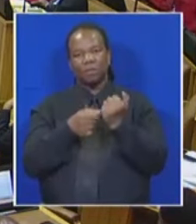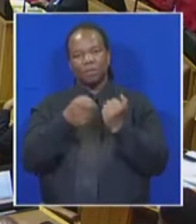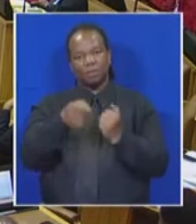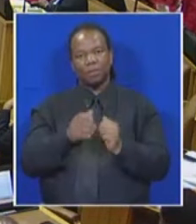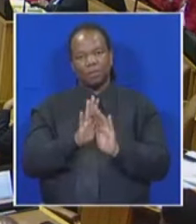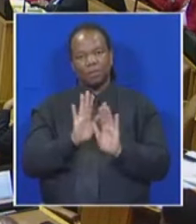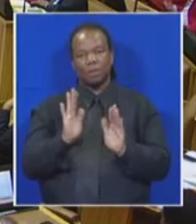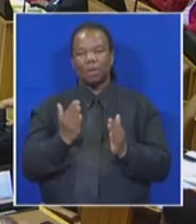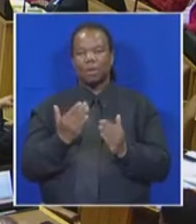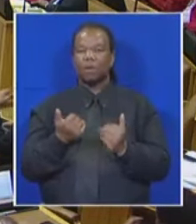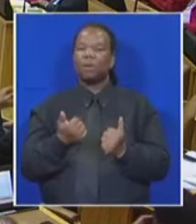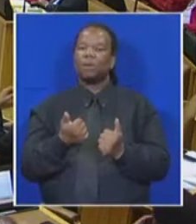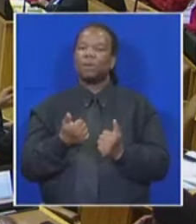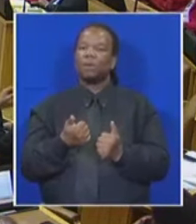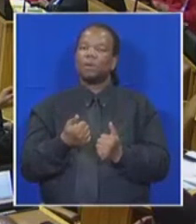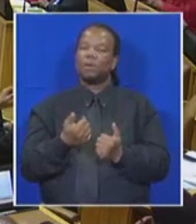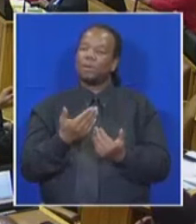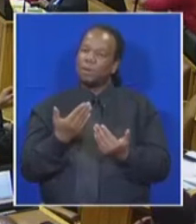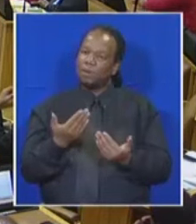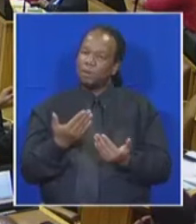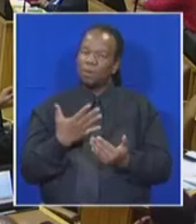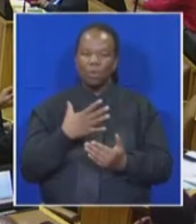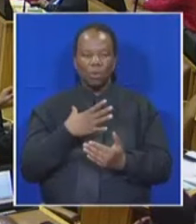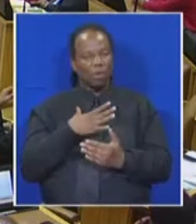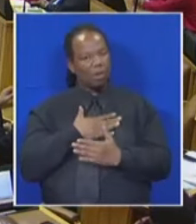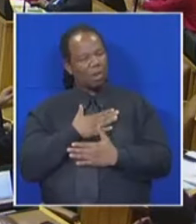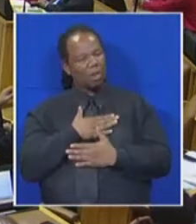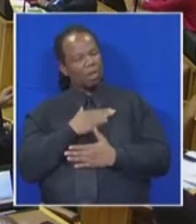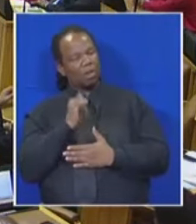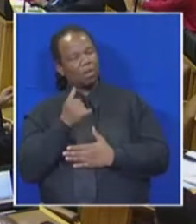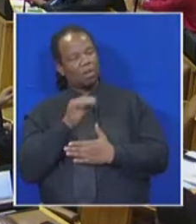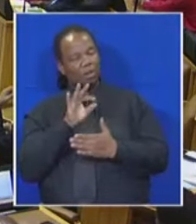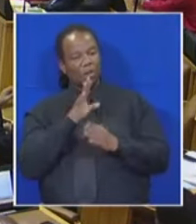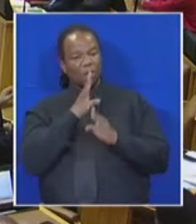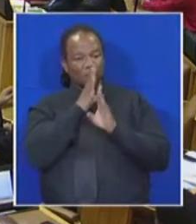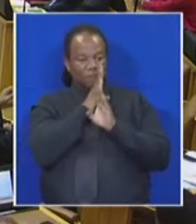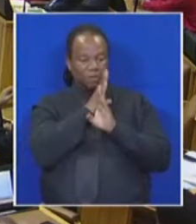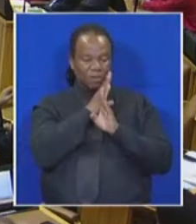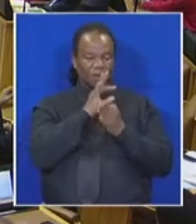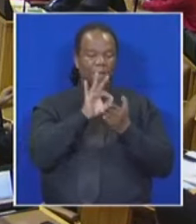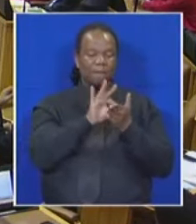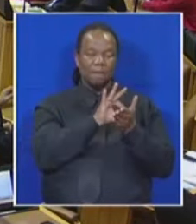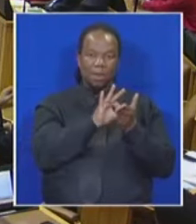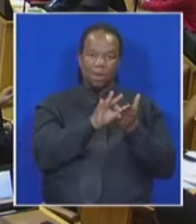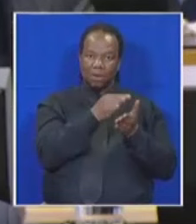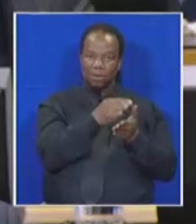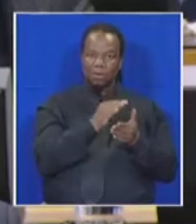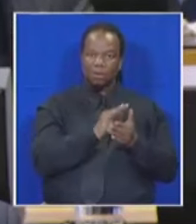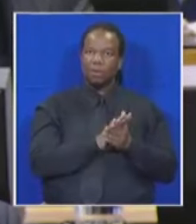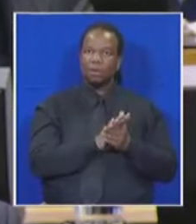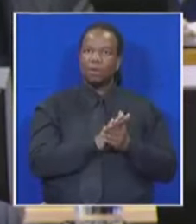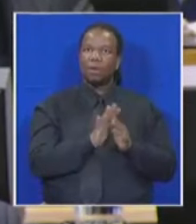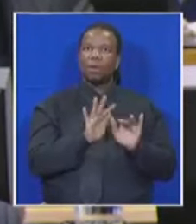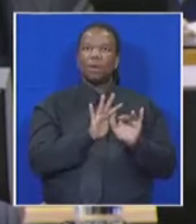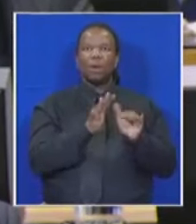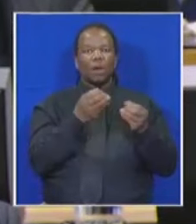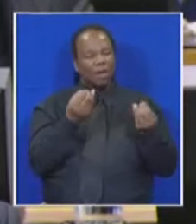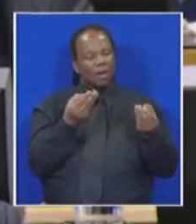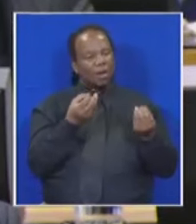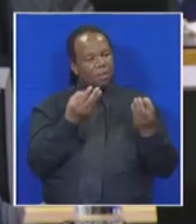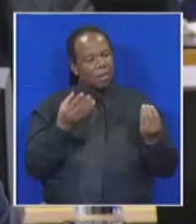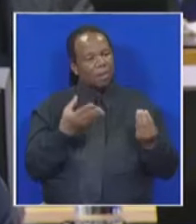Deputy Speaker, of course, we would love a secret ballot on this matter because I believe it would buy significant cover for a number of people